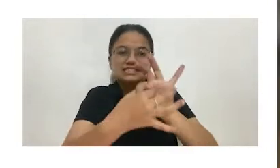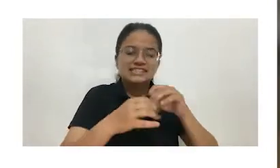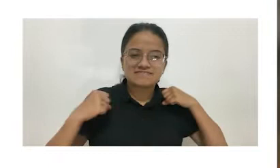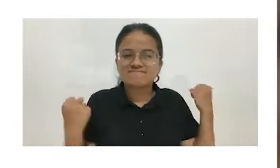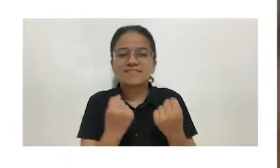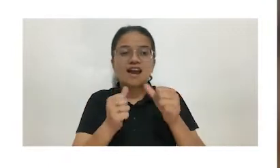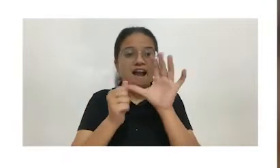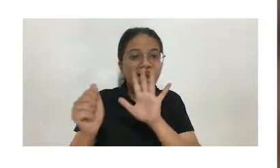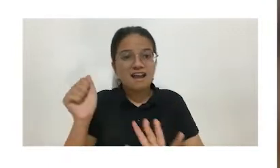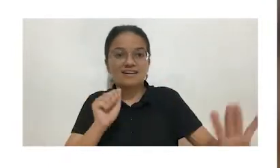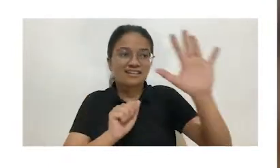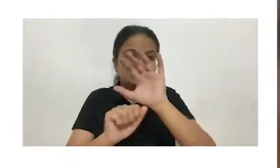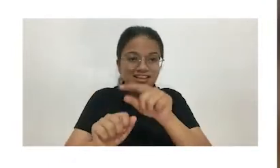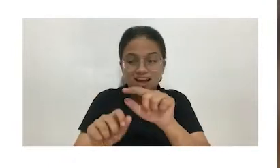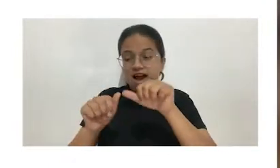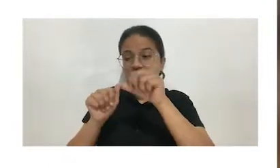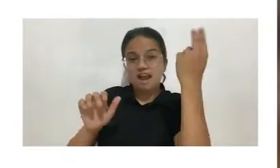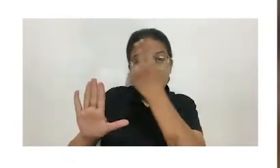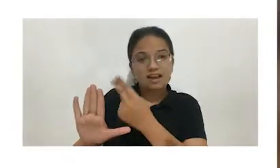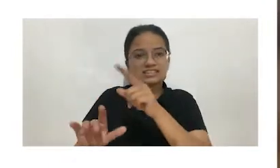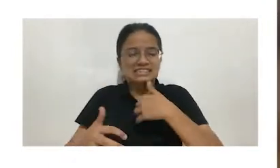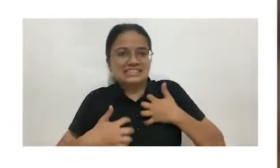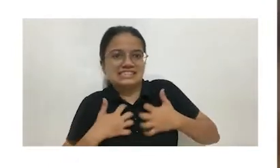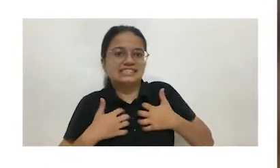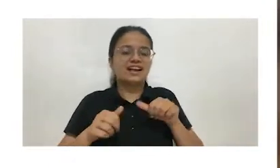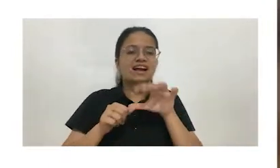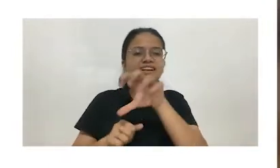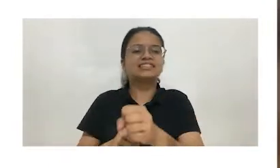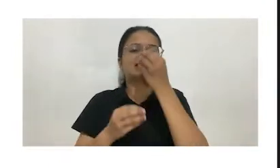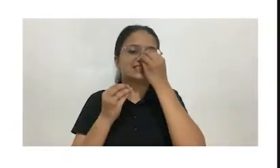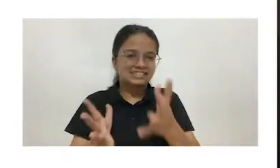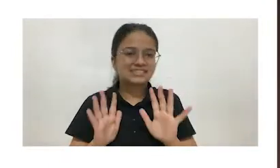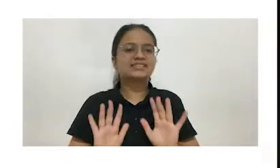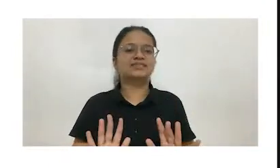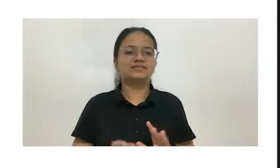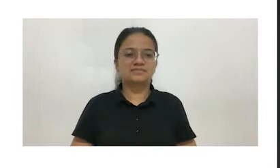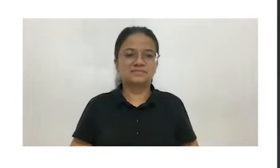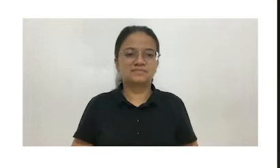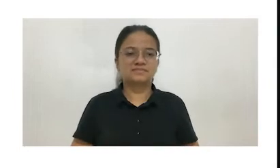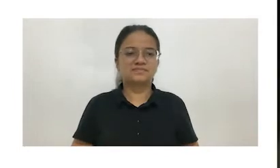that connection and making art both relevant, enjoyable and exciting for everyone.